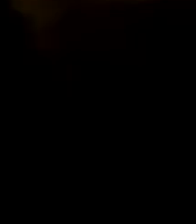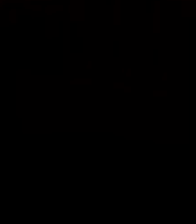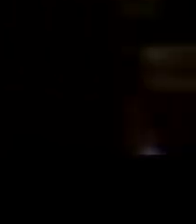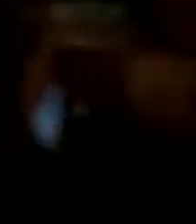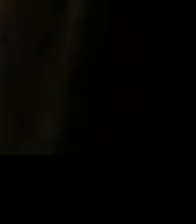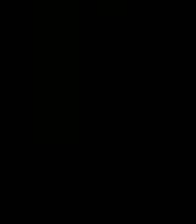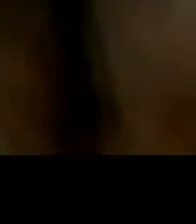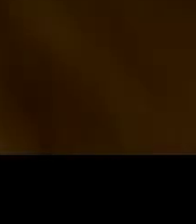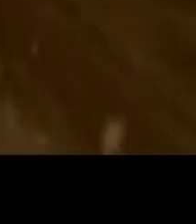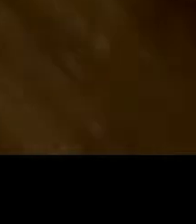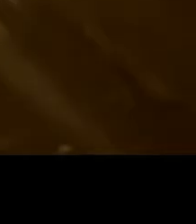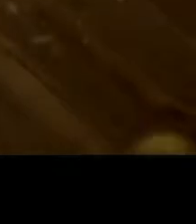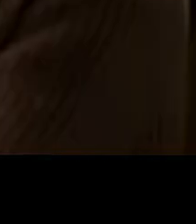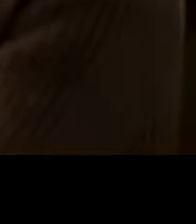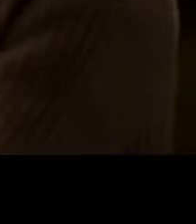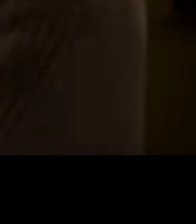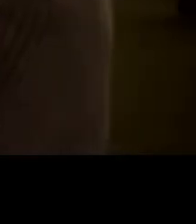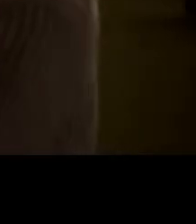party?